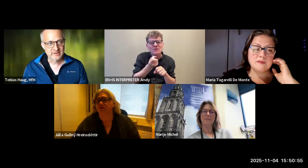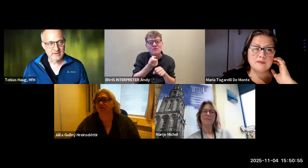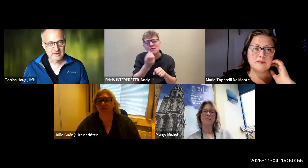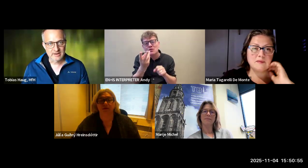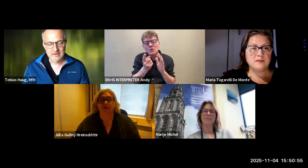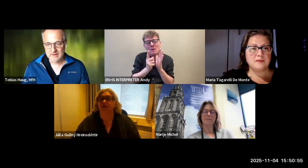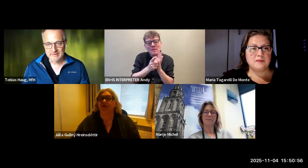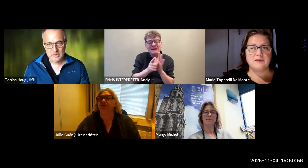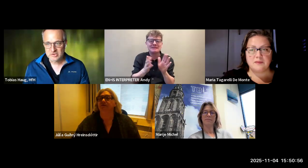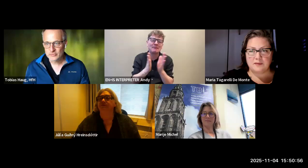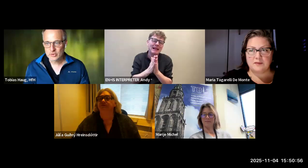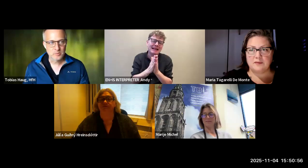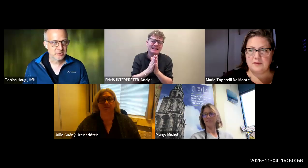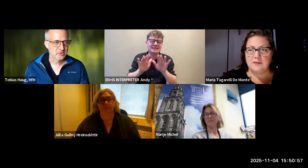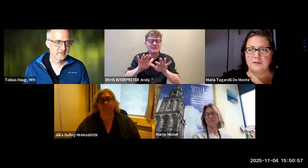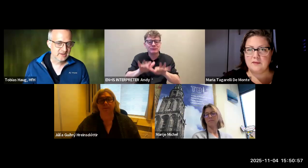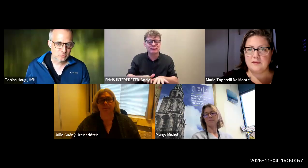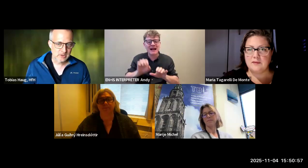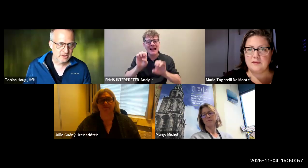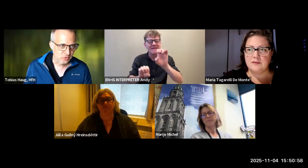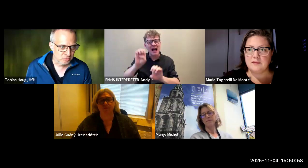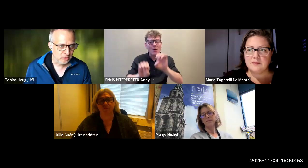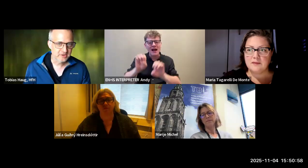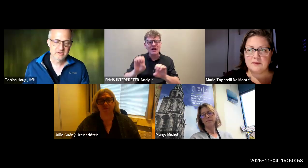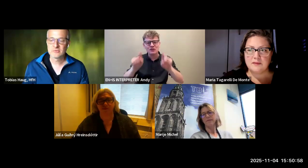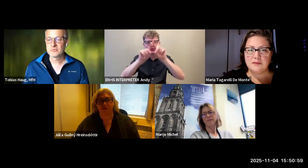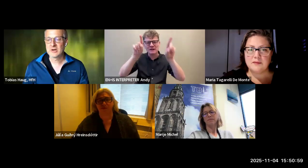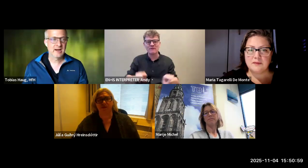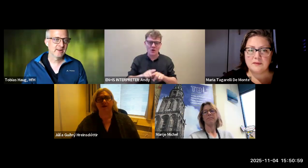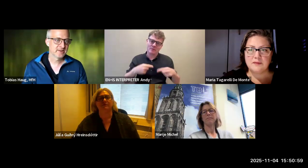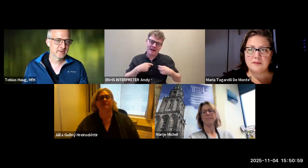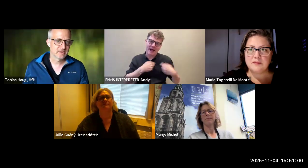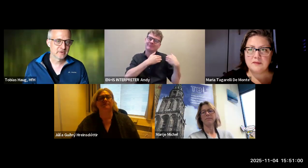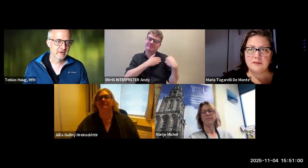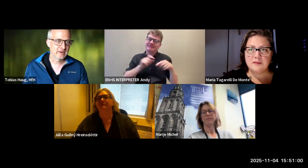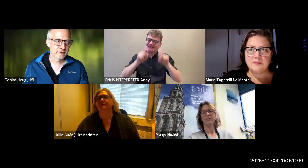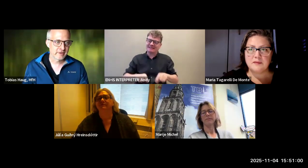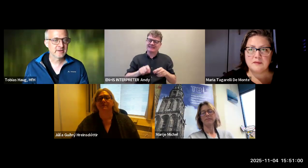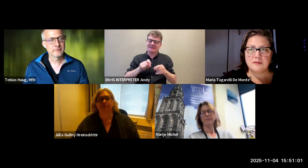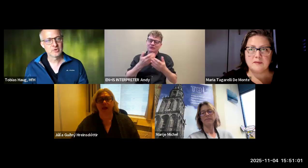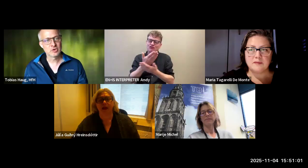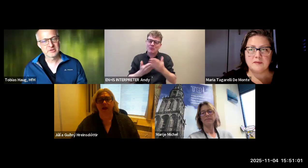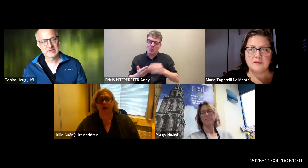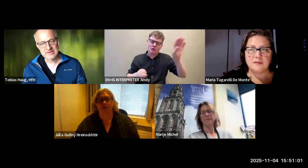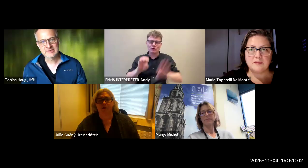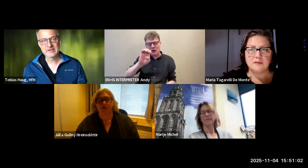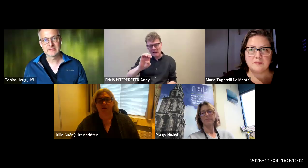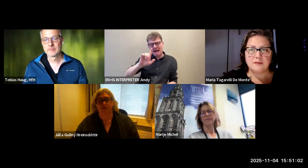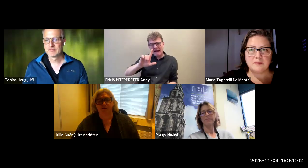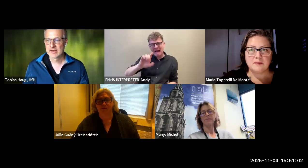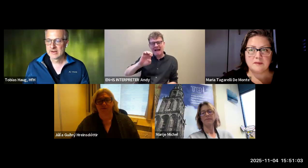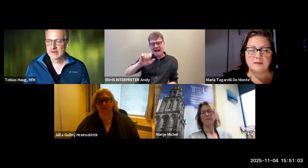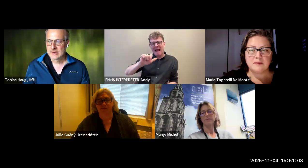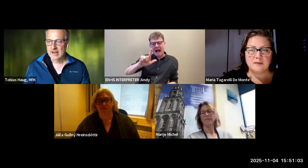minutes to fill out the evaluation form, because we need to write a report to EALTA so that we get funding for interpreting